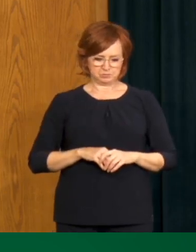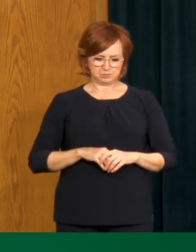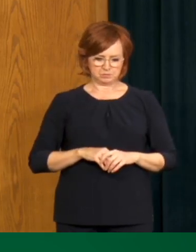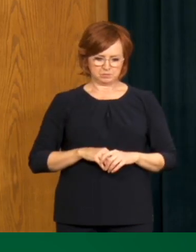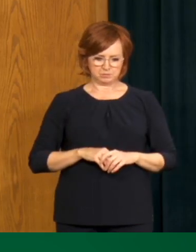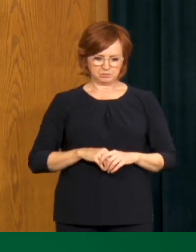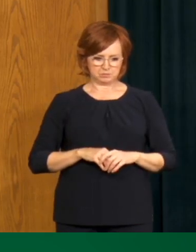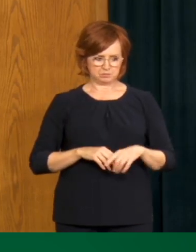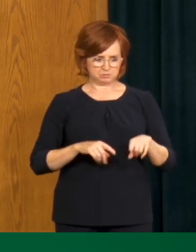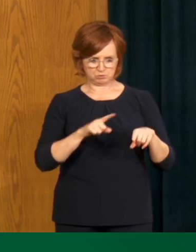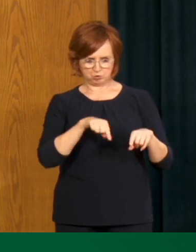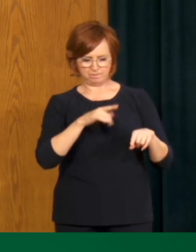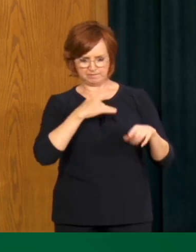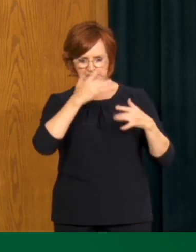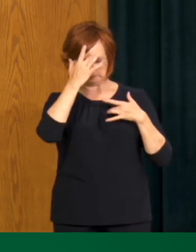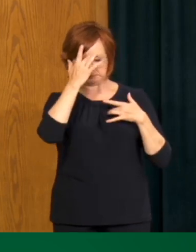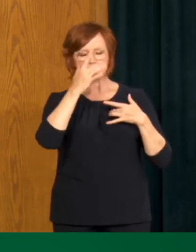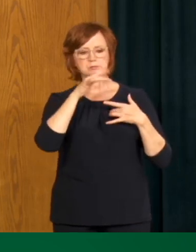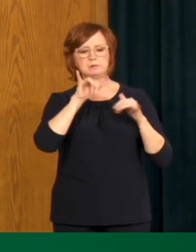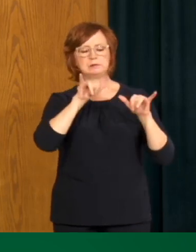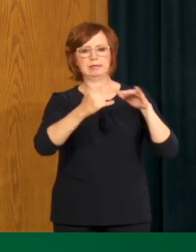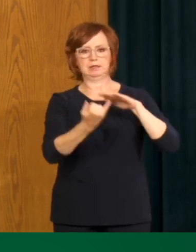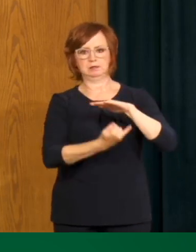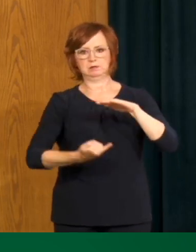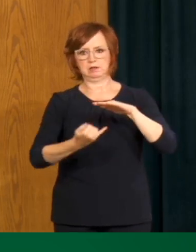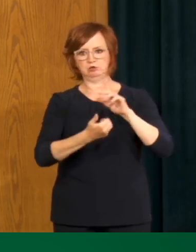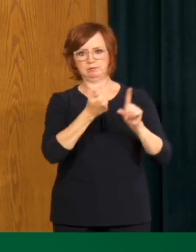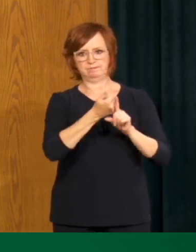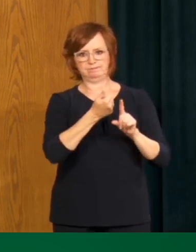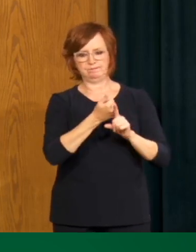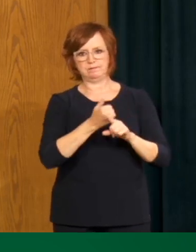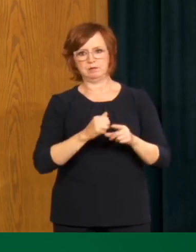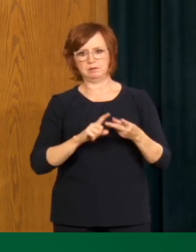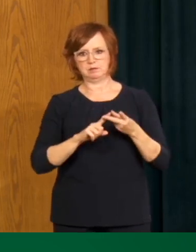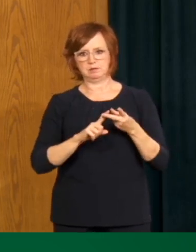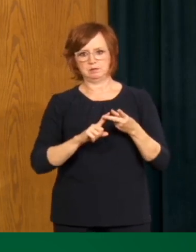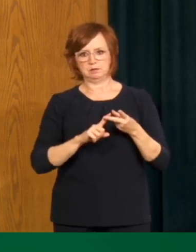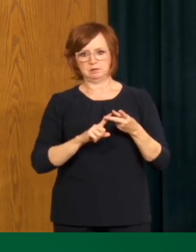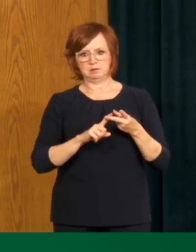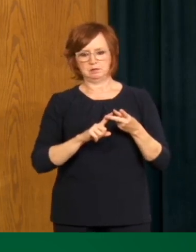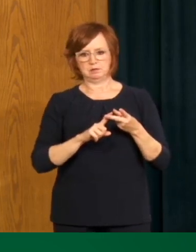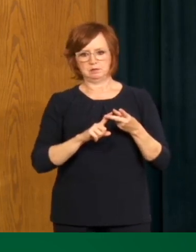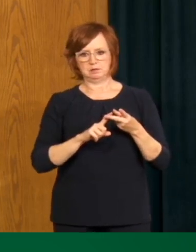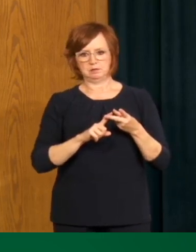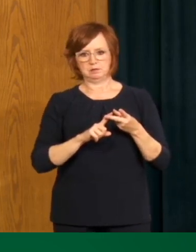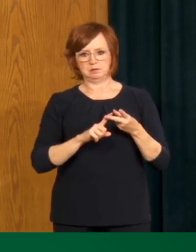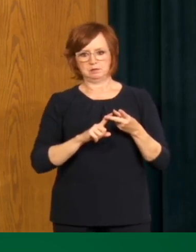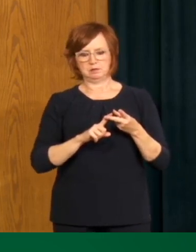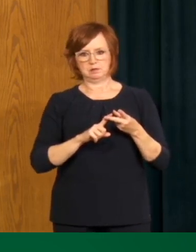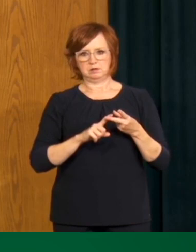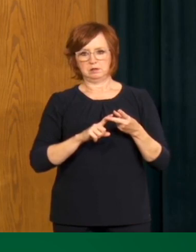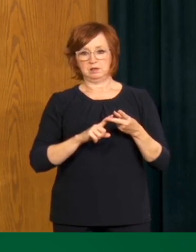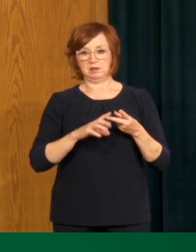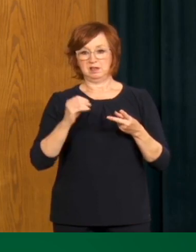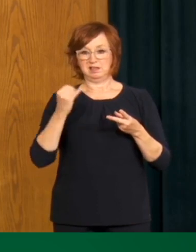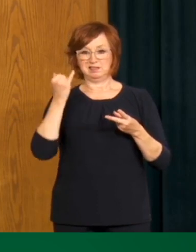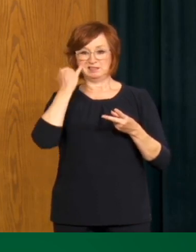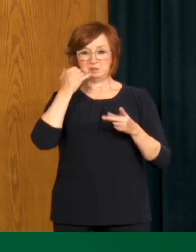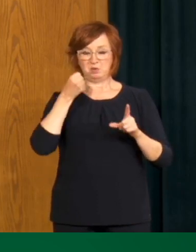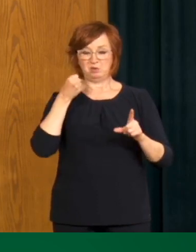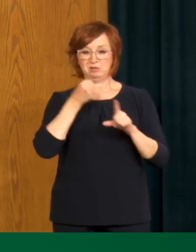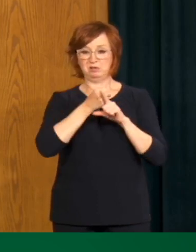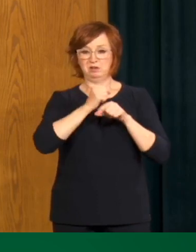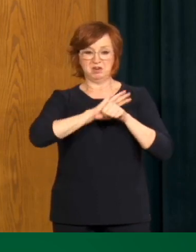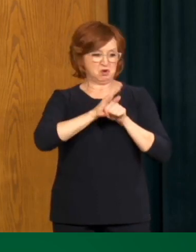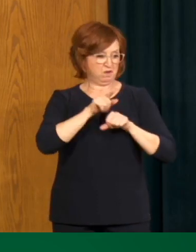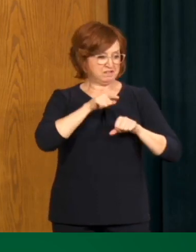staying isolated if you do have COVID, and not be surprised if really a transmission event happens. I think we just need to understand